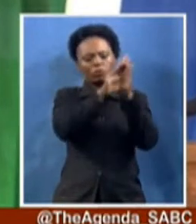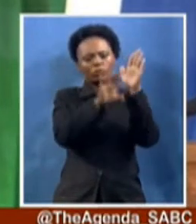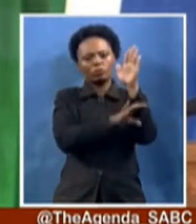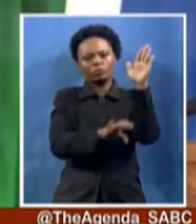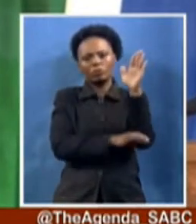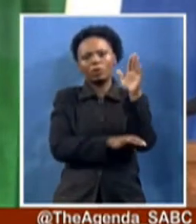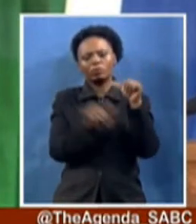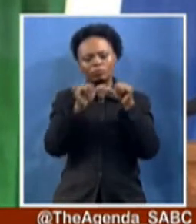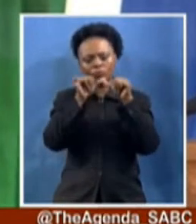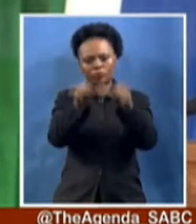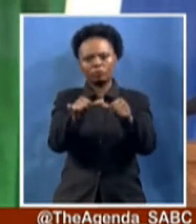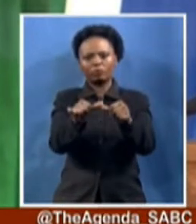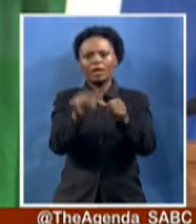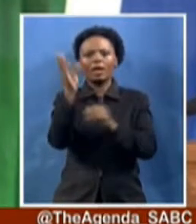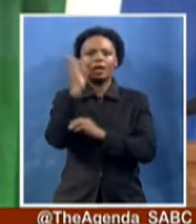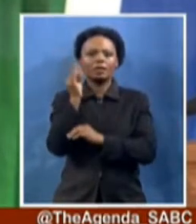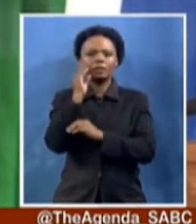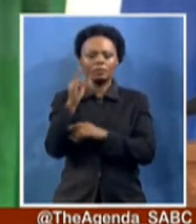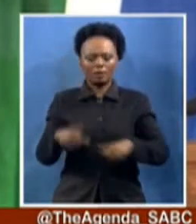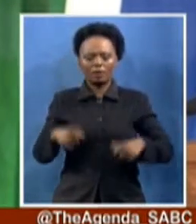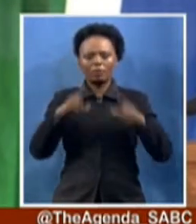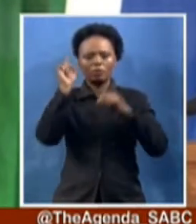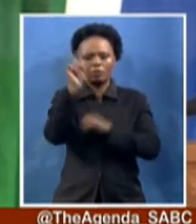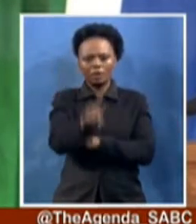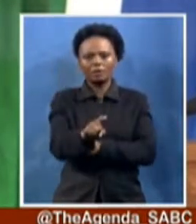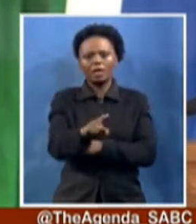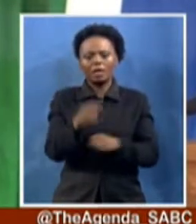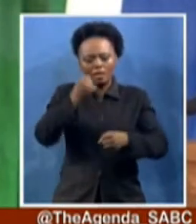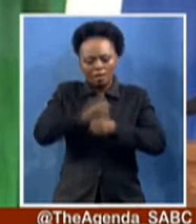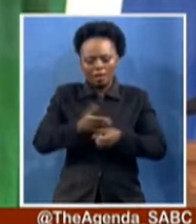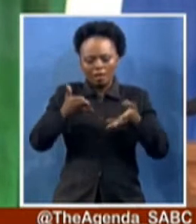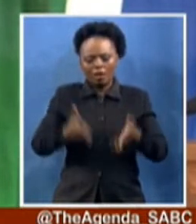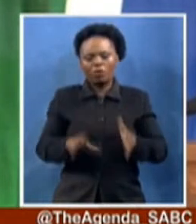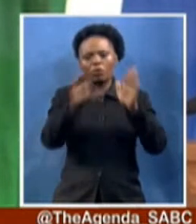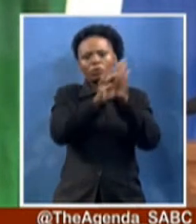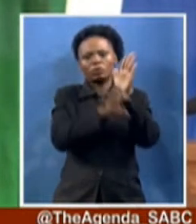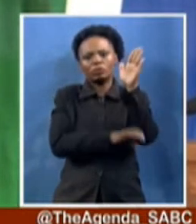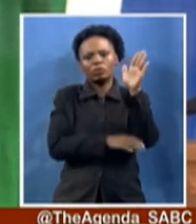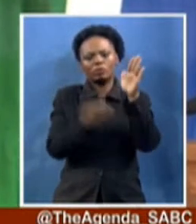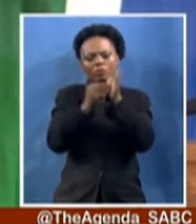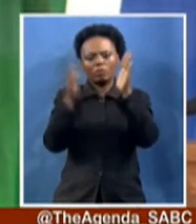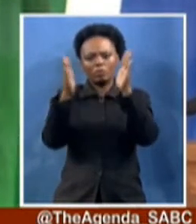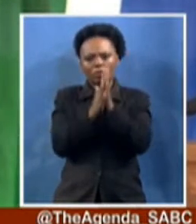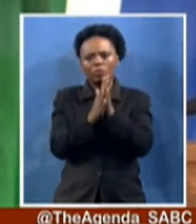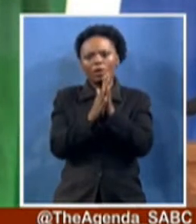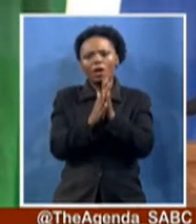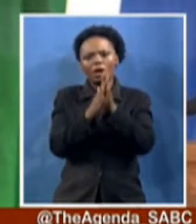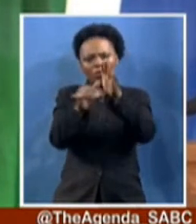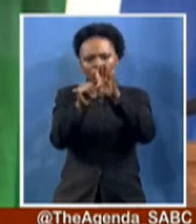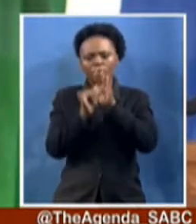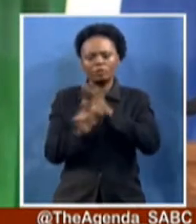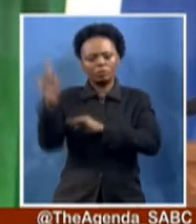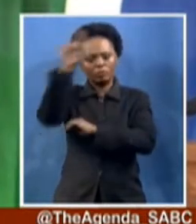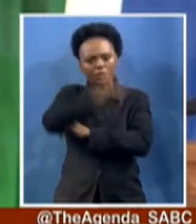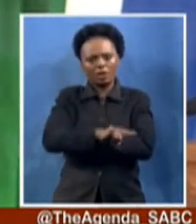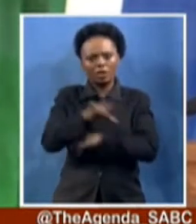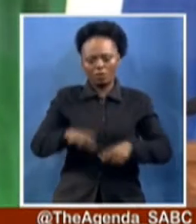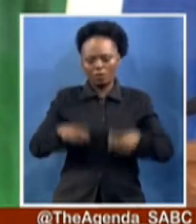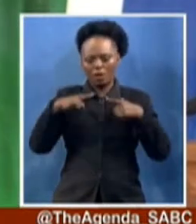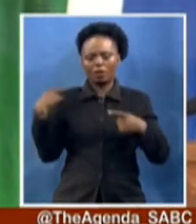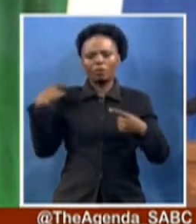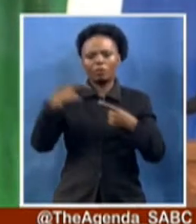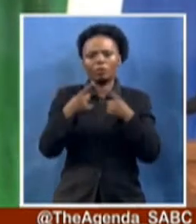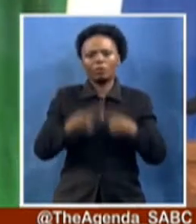year in which our Constitution marks a quarter of a century in our lives, we will call upon sectors of society to not